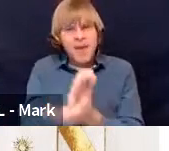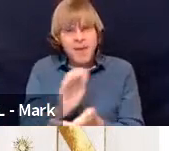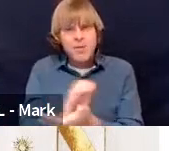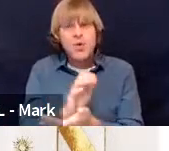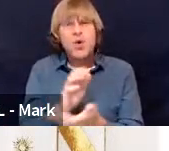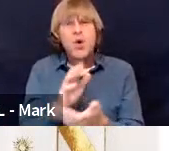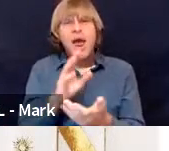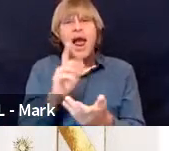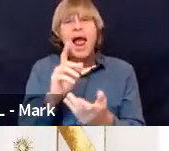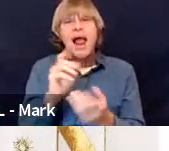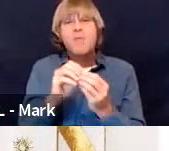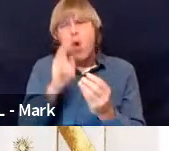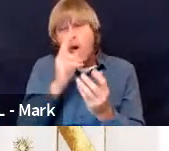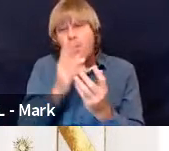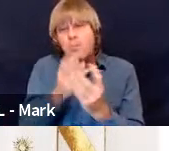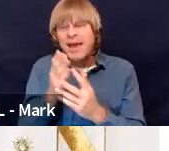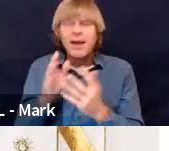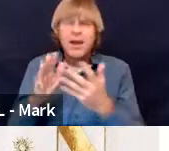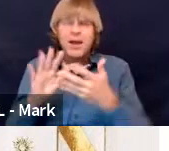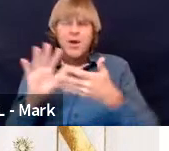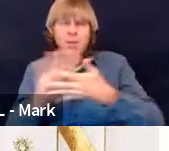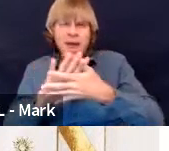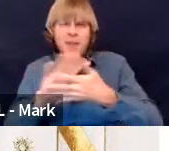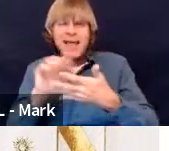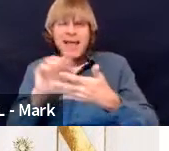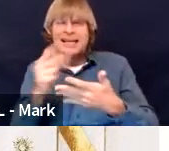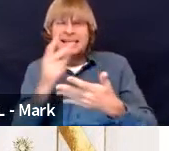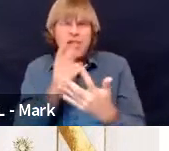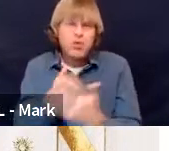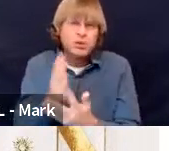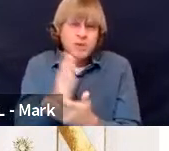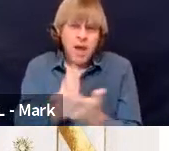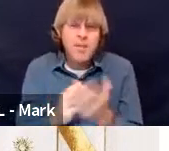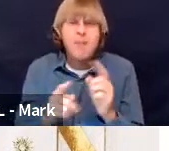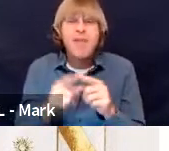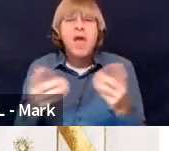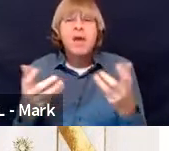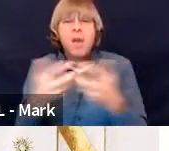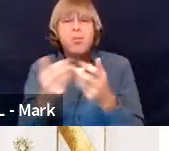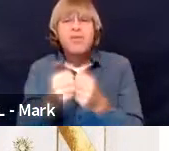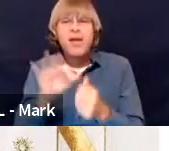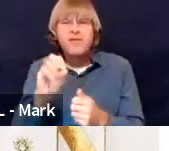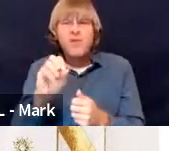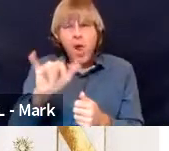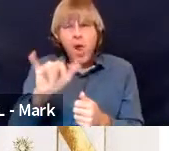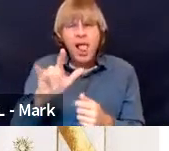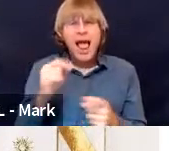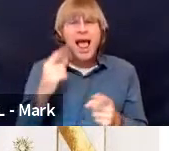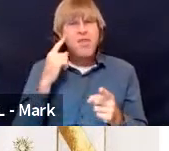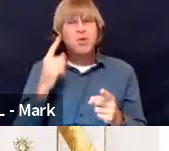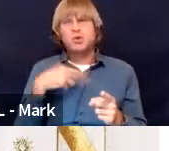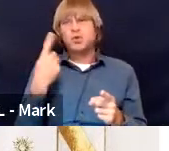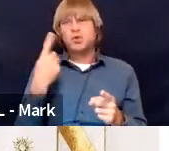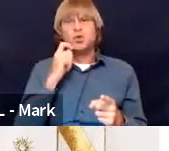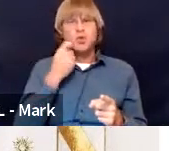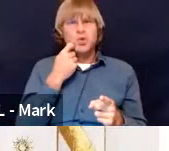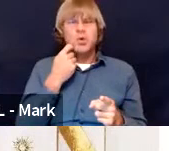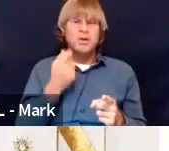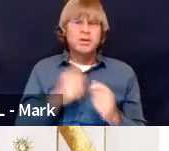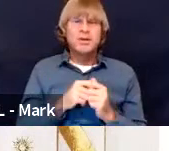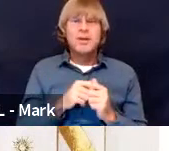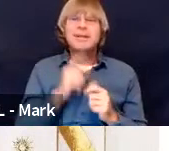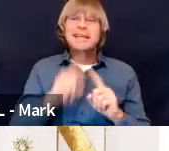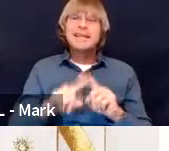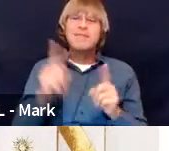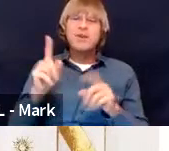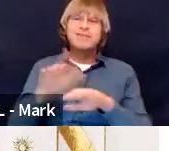paper, and a little more opaque than translucent, but you definitely can see through it. But they combined it with foil, and I just thought it looked so cool. Again, a